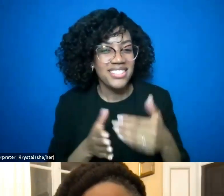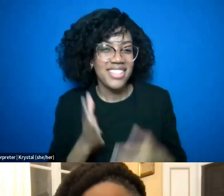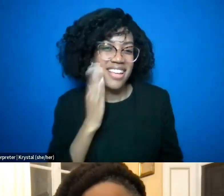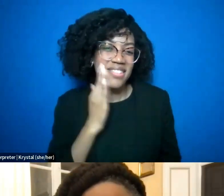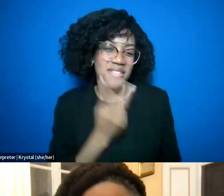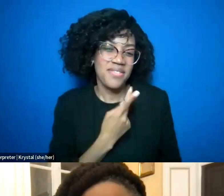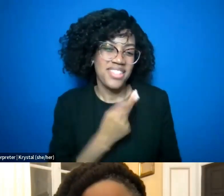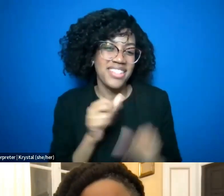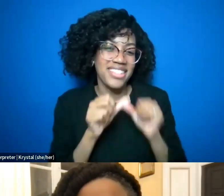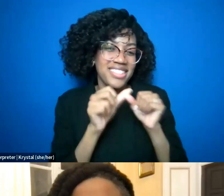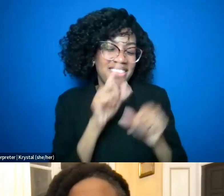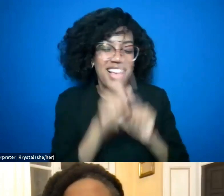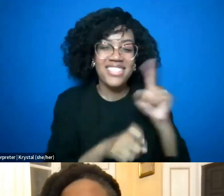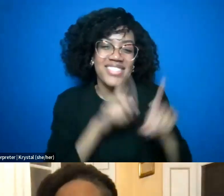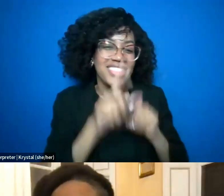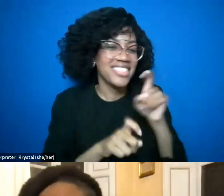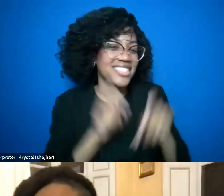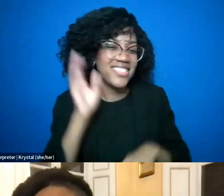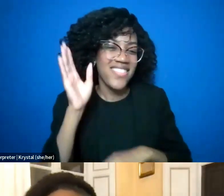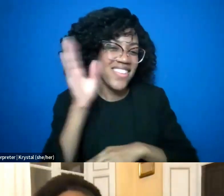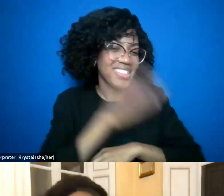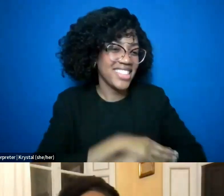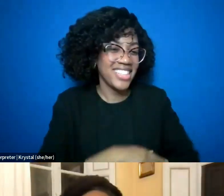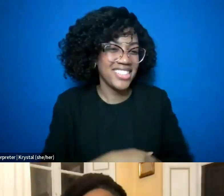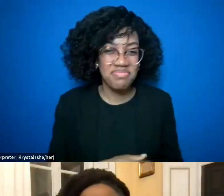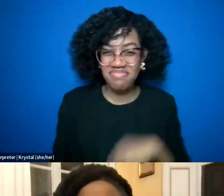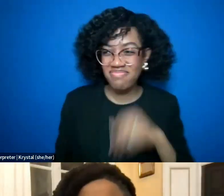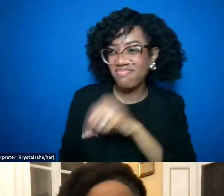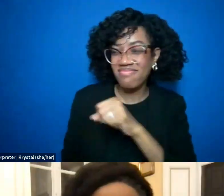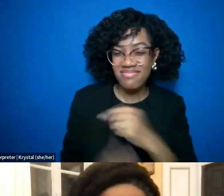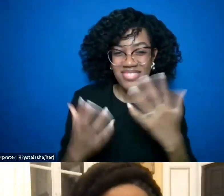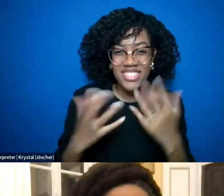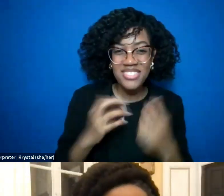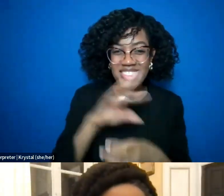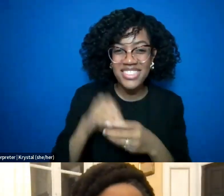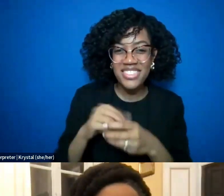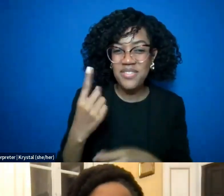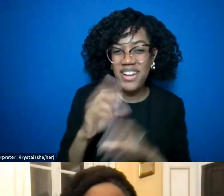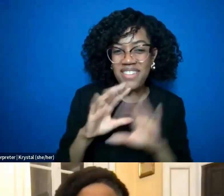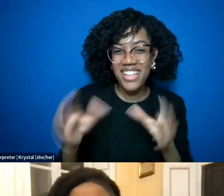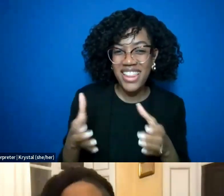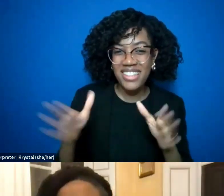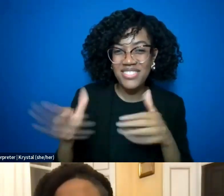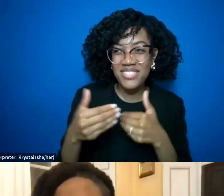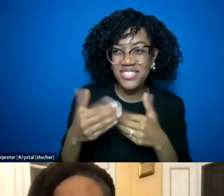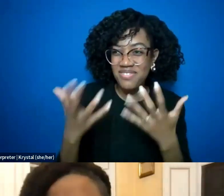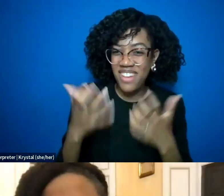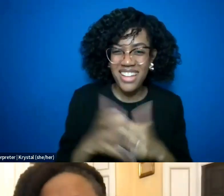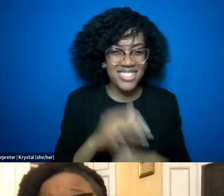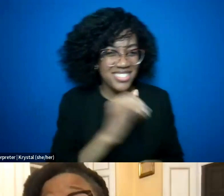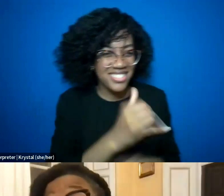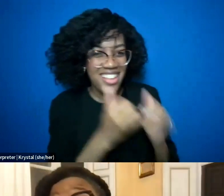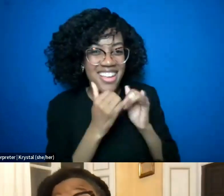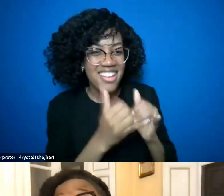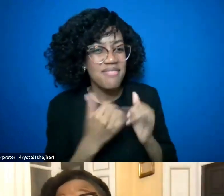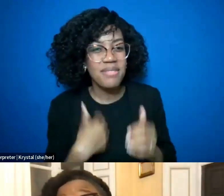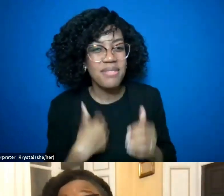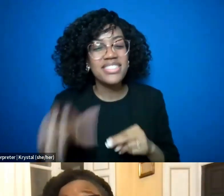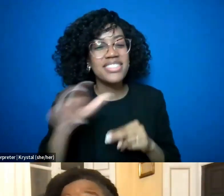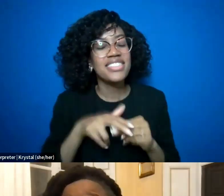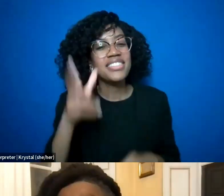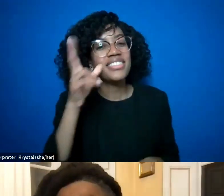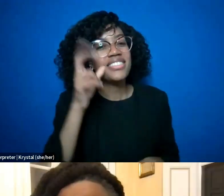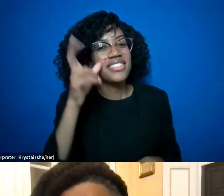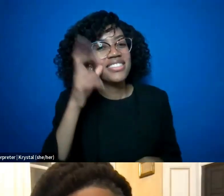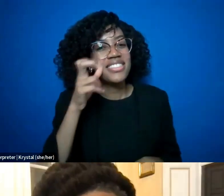ask you questions all day. Yeah, I want to be in one of your classes. I know, me too. I've just been soaking it up. Let's do it.